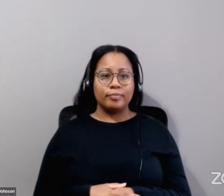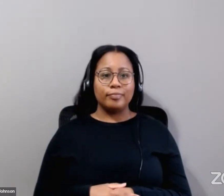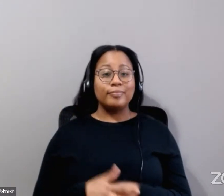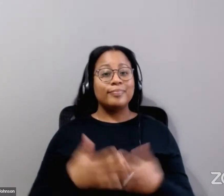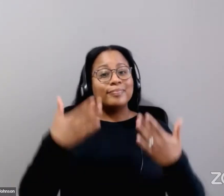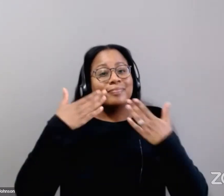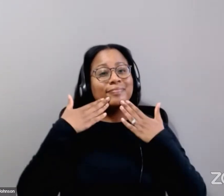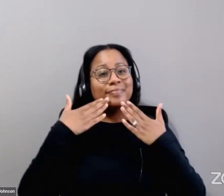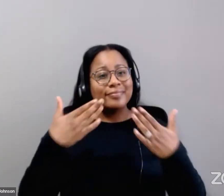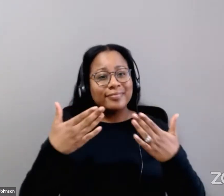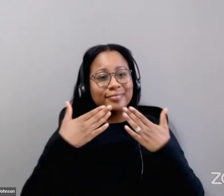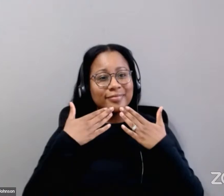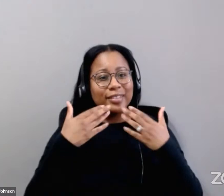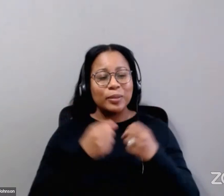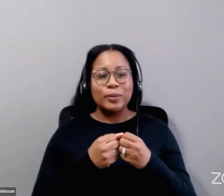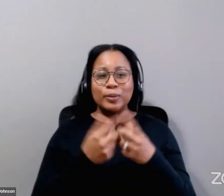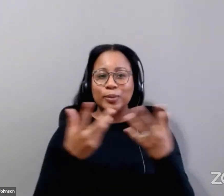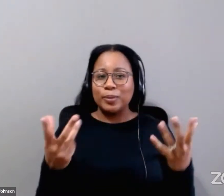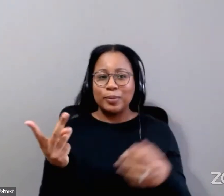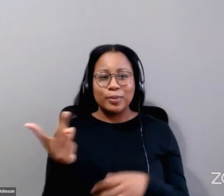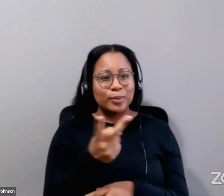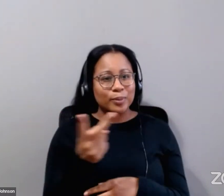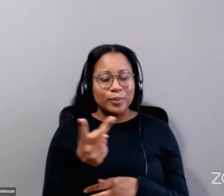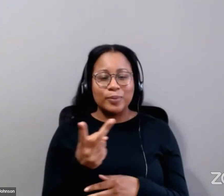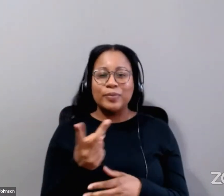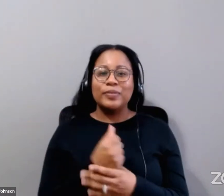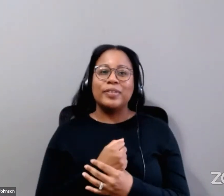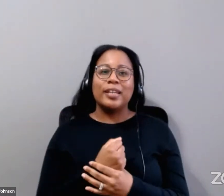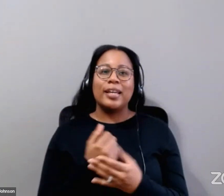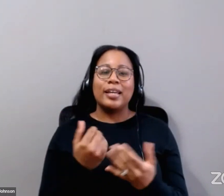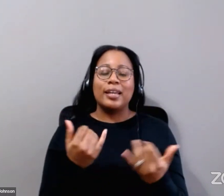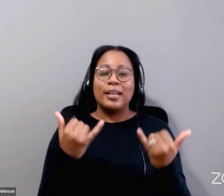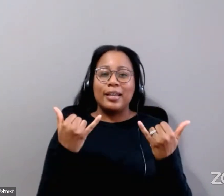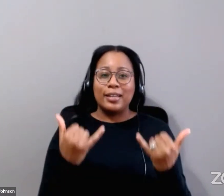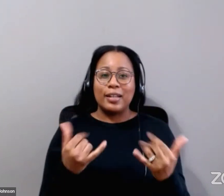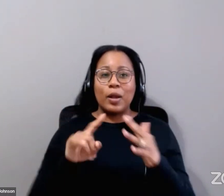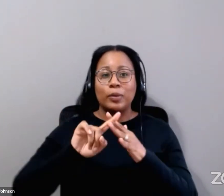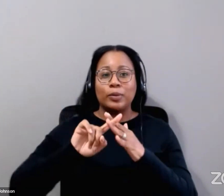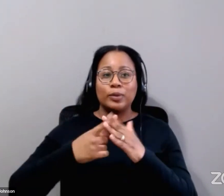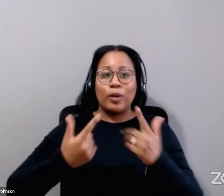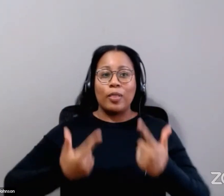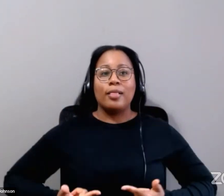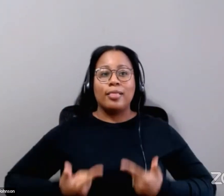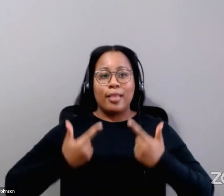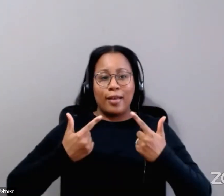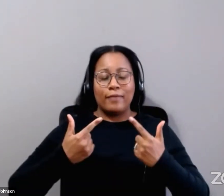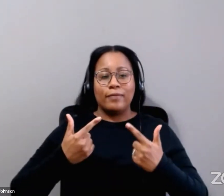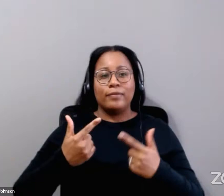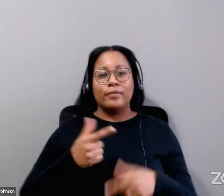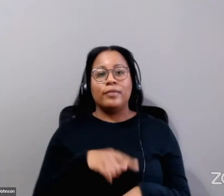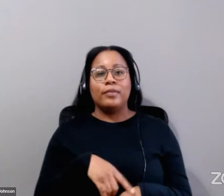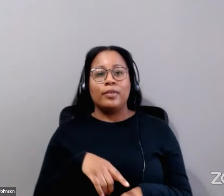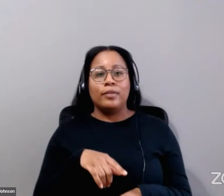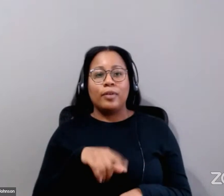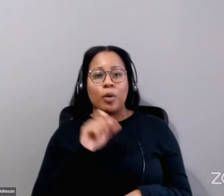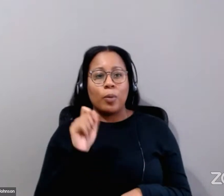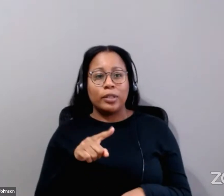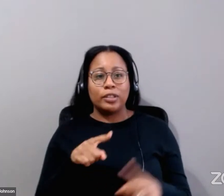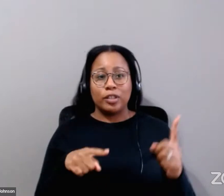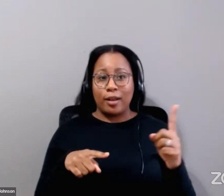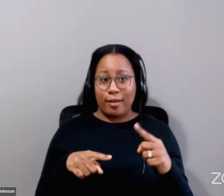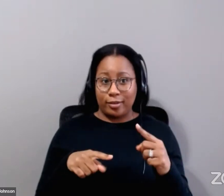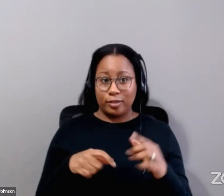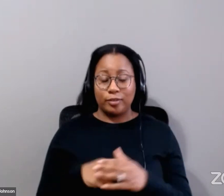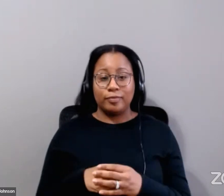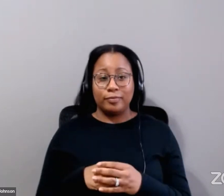Thank you, Sarit and Renee. We're now going to start the live Q&A portion. And just a reminder, there are